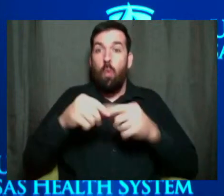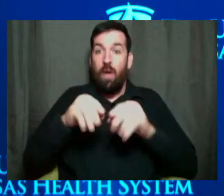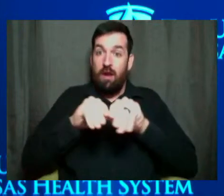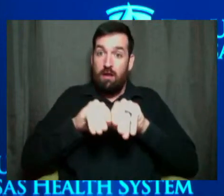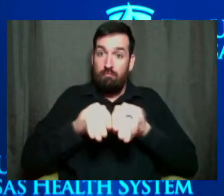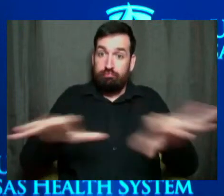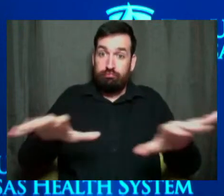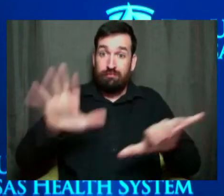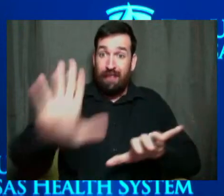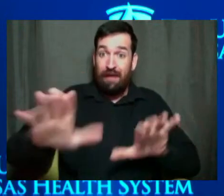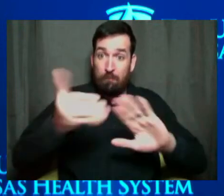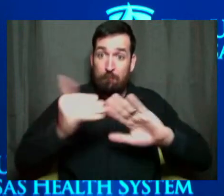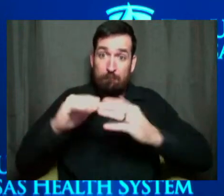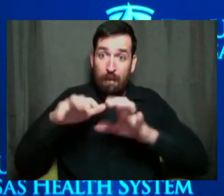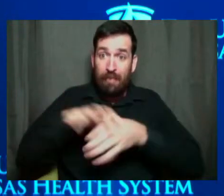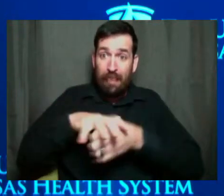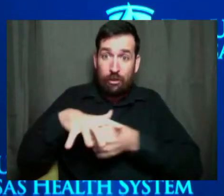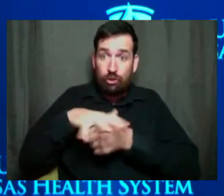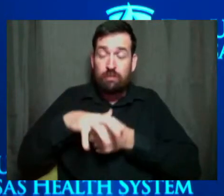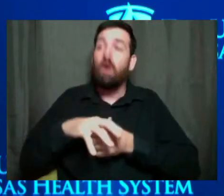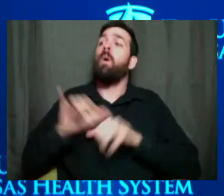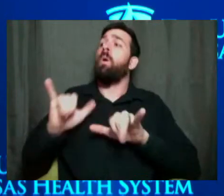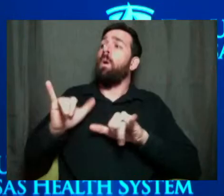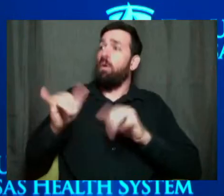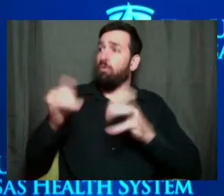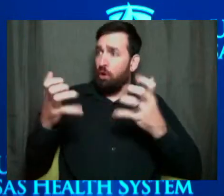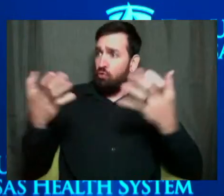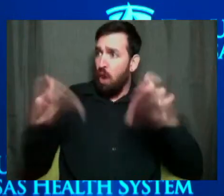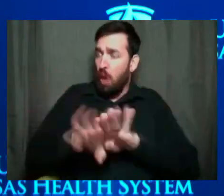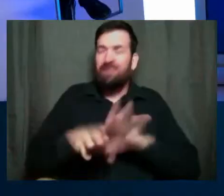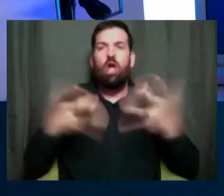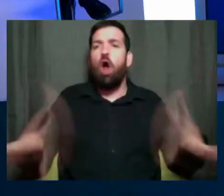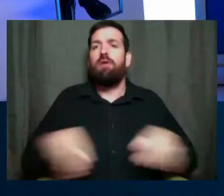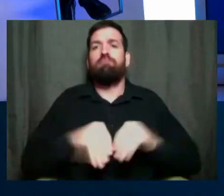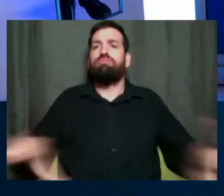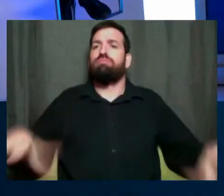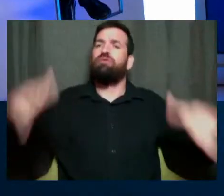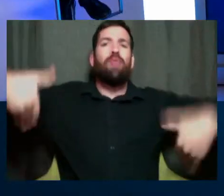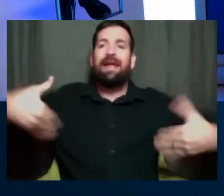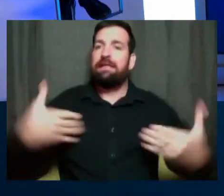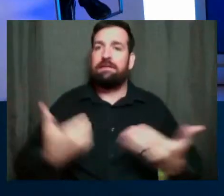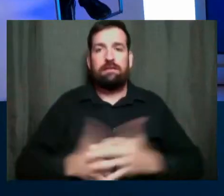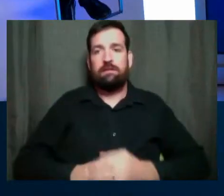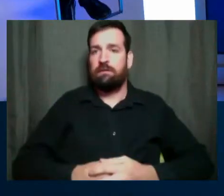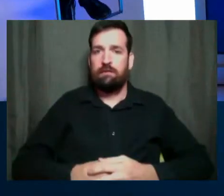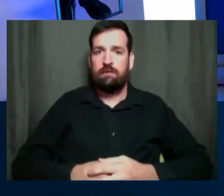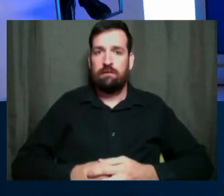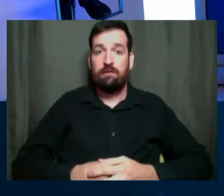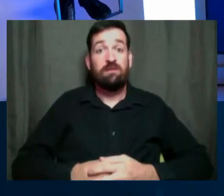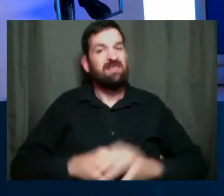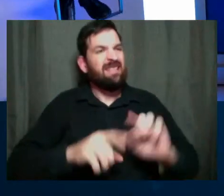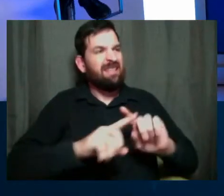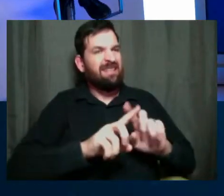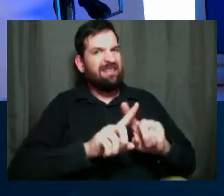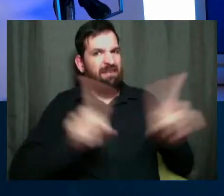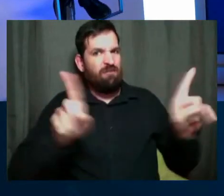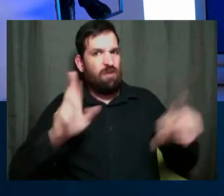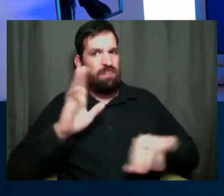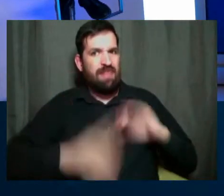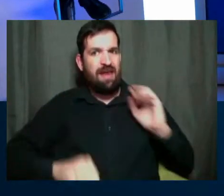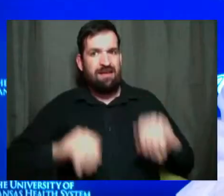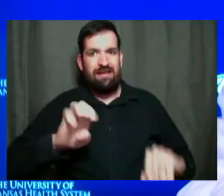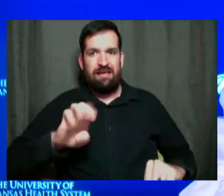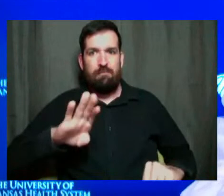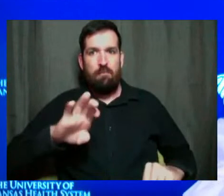by the time you say, I'm going to close the border, it's already there. So once it's out, So it's what out. do you, what are you doing? This is very different than something like Ebola that has a very